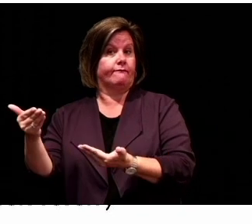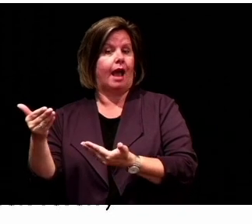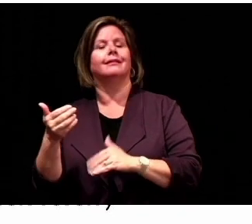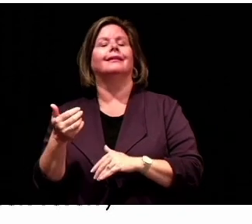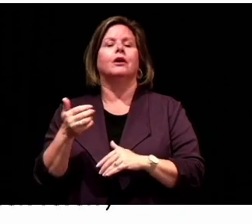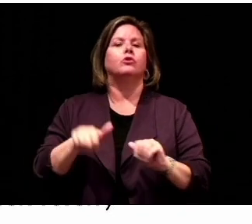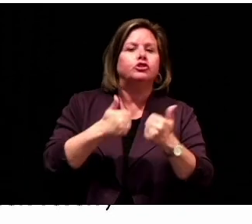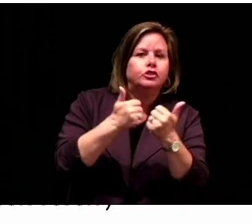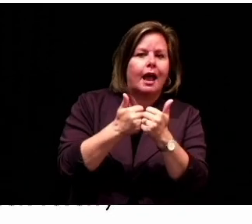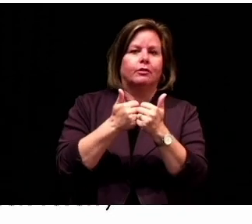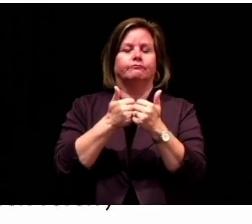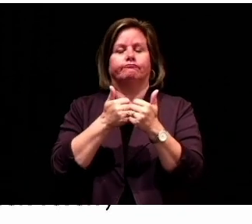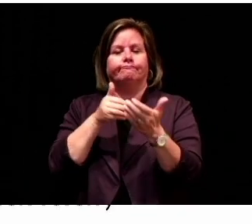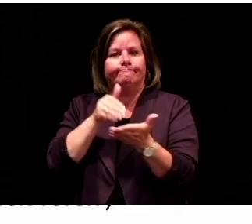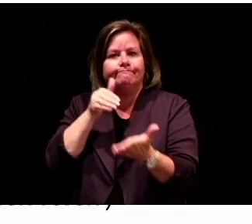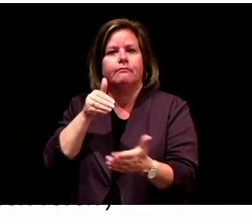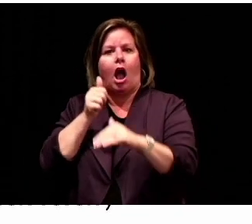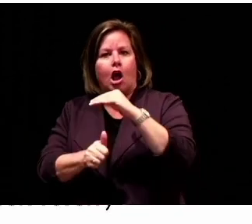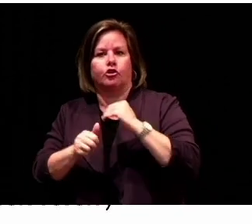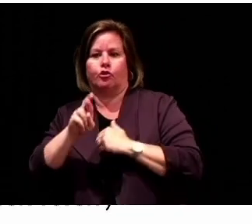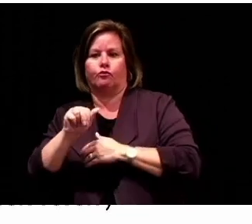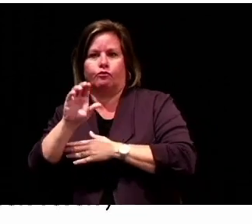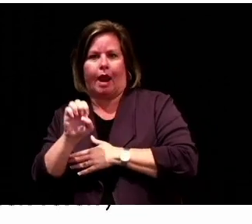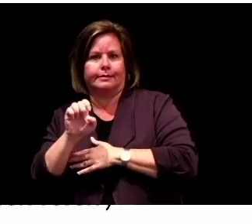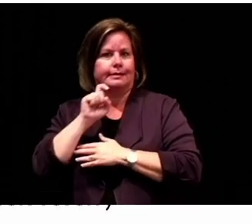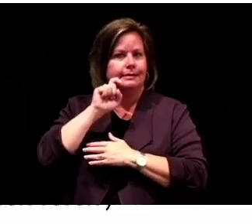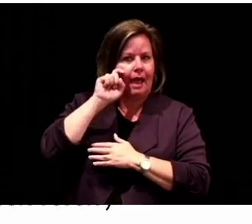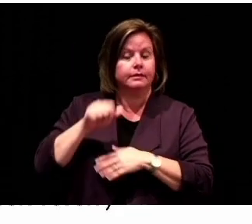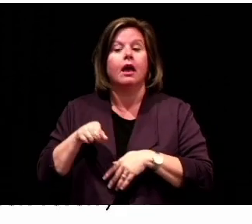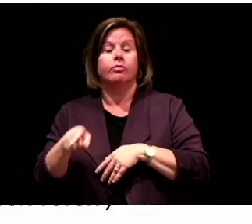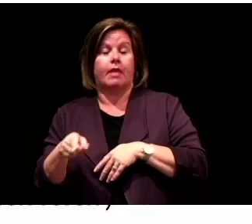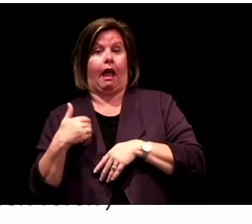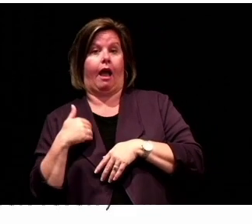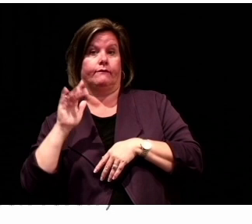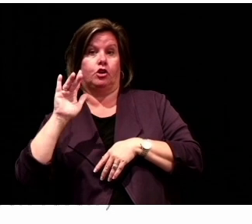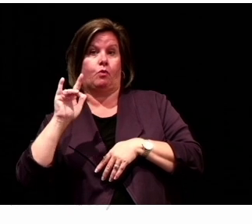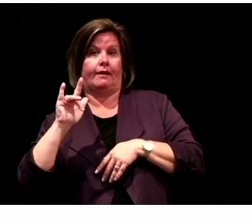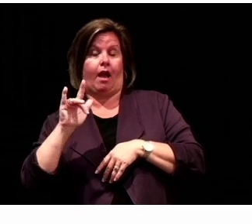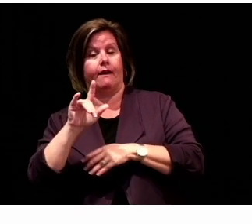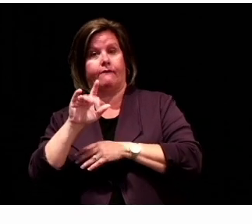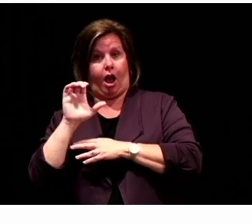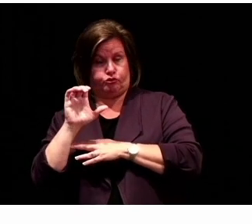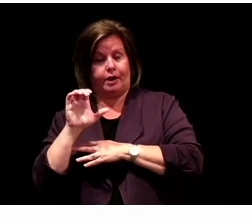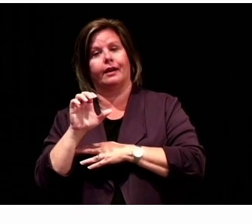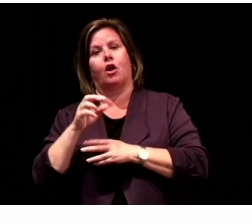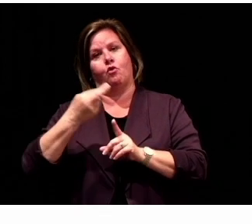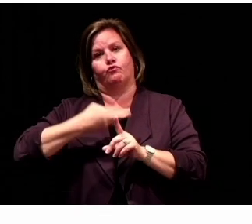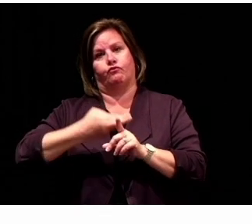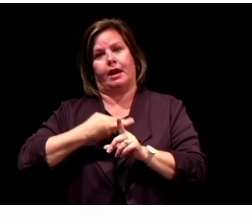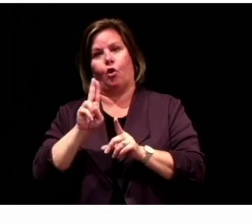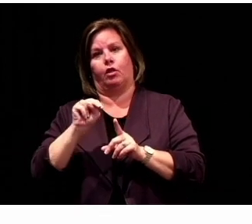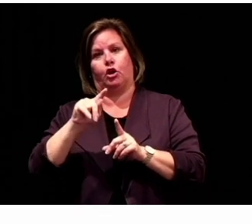more substantial, legitimate, non-discriminatory interest, to always come up with that, right? On the third part,